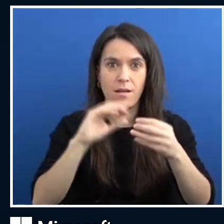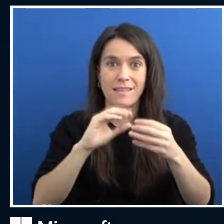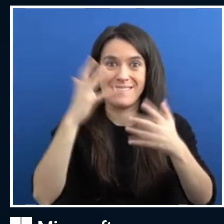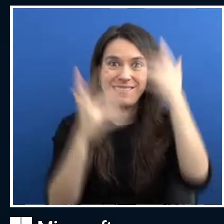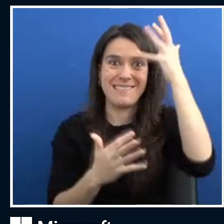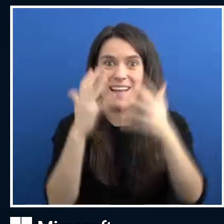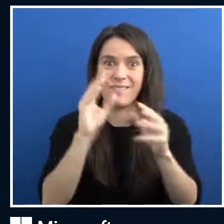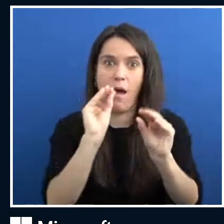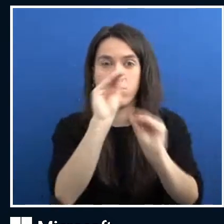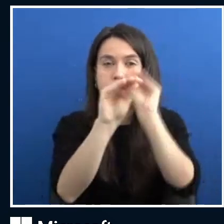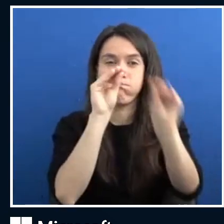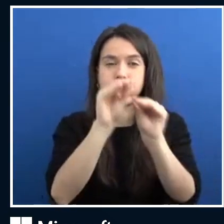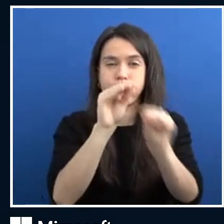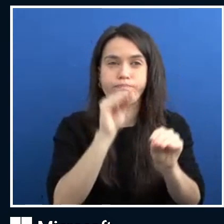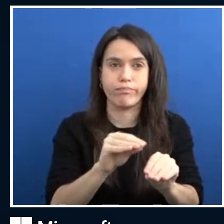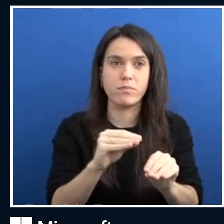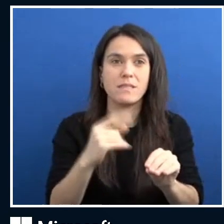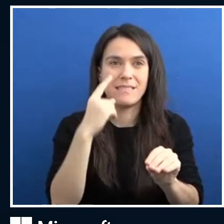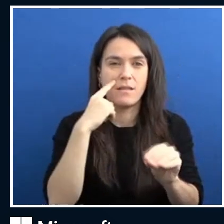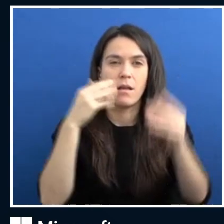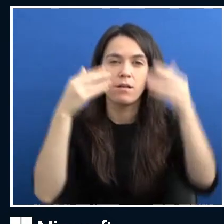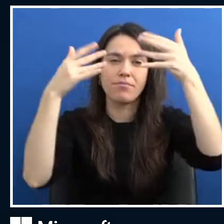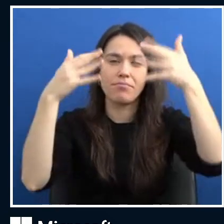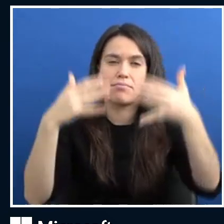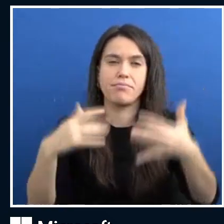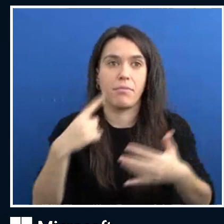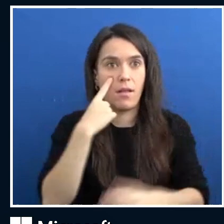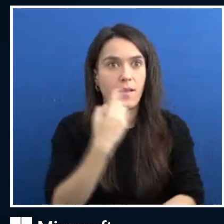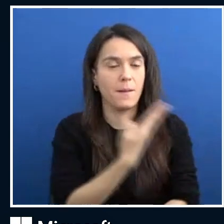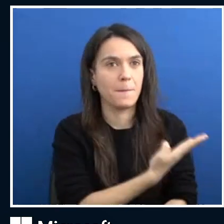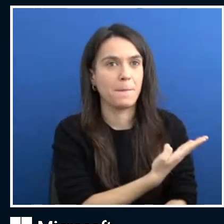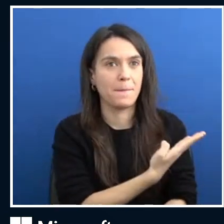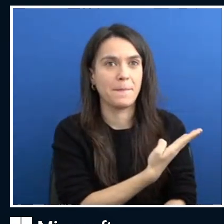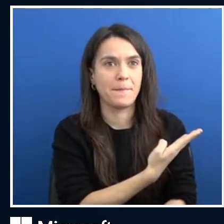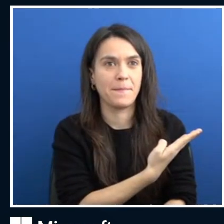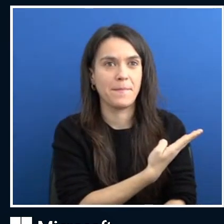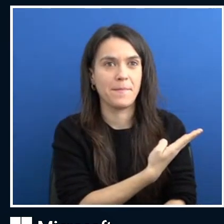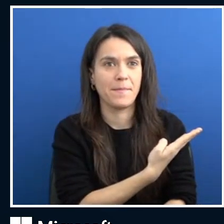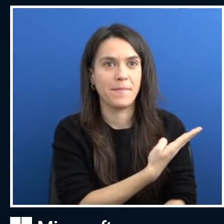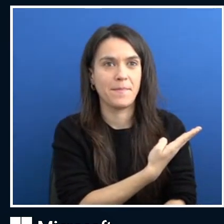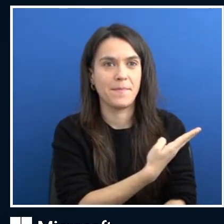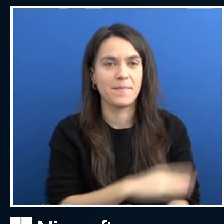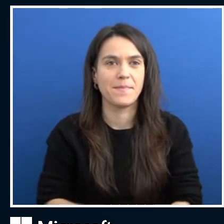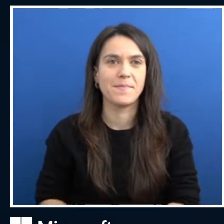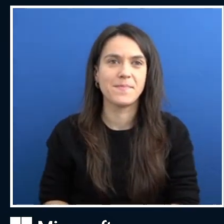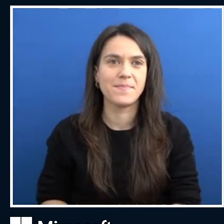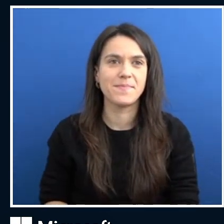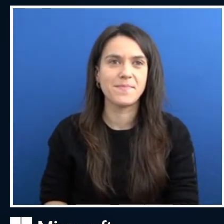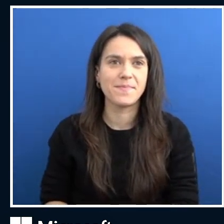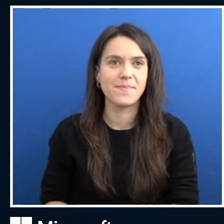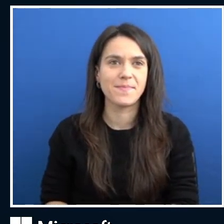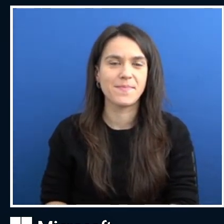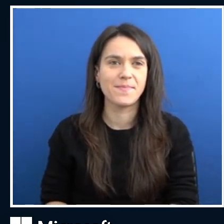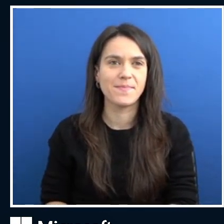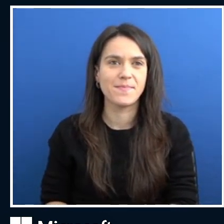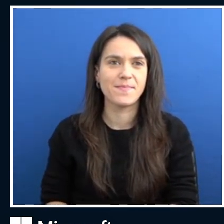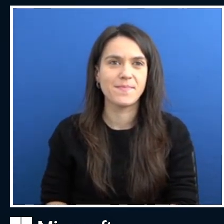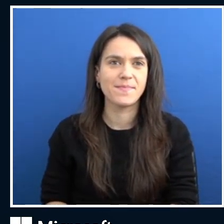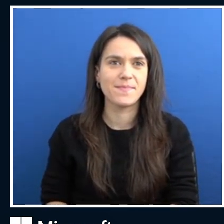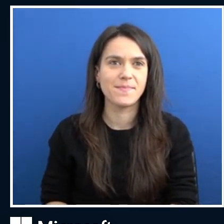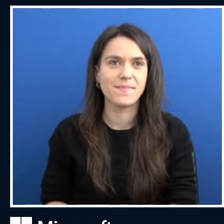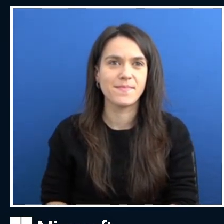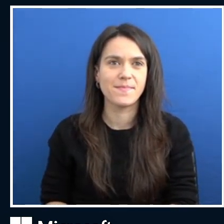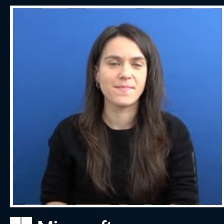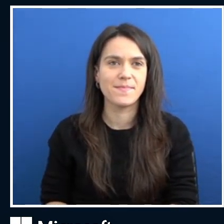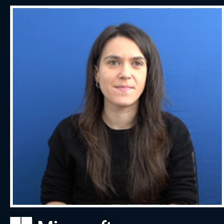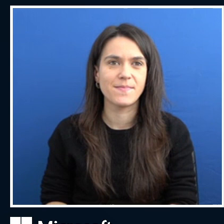in the sklearn libraries itself, and you can go and check it out. This is all the features. These are the features that are present